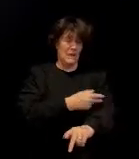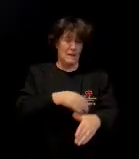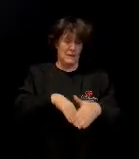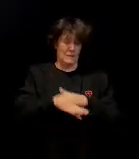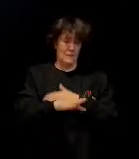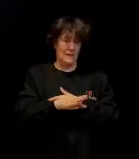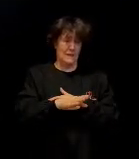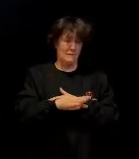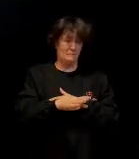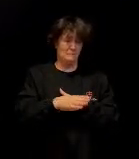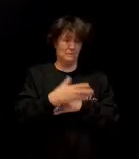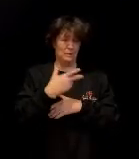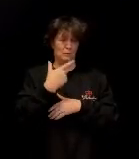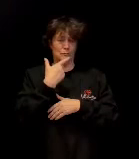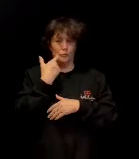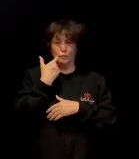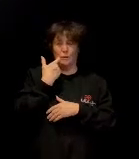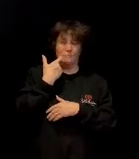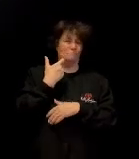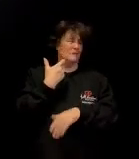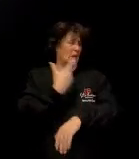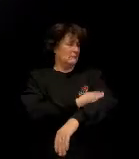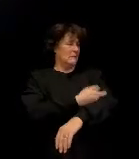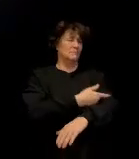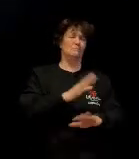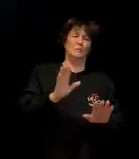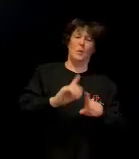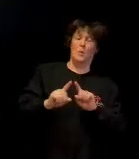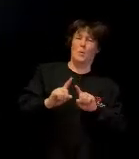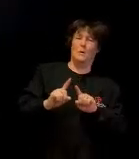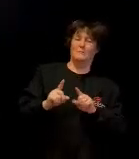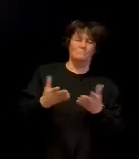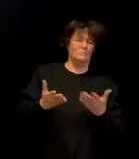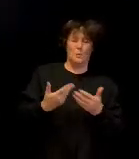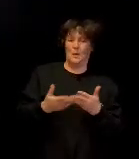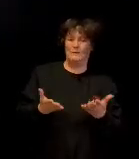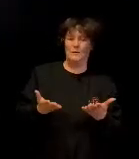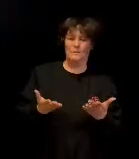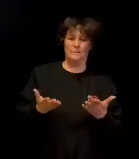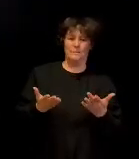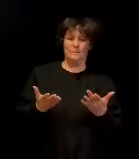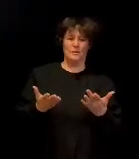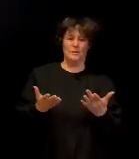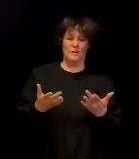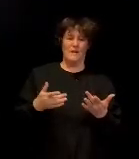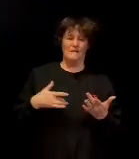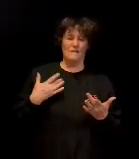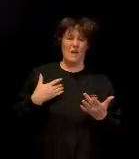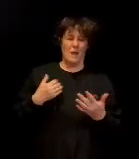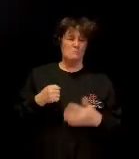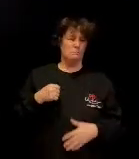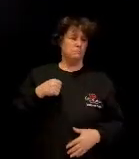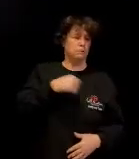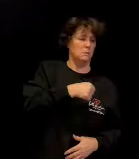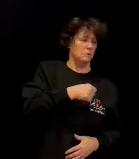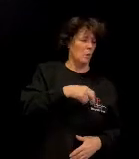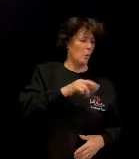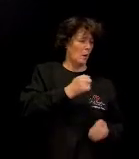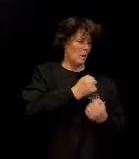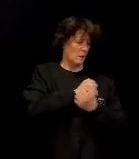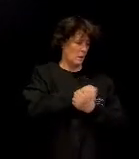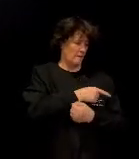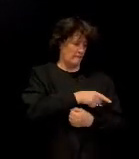cussing and carrying on and they're calling you every name in the book, what are you going to do? Are you going to punch them or are you going to love them? Are you